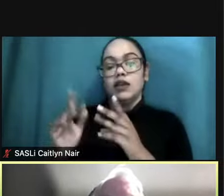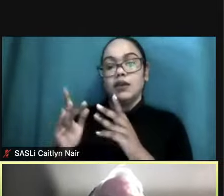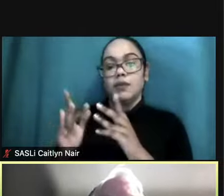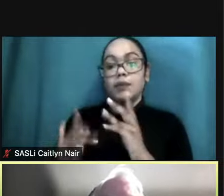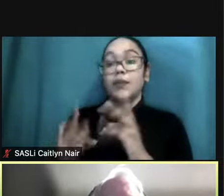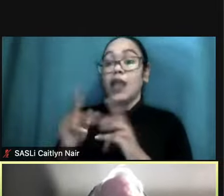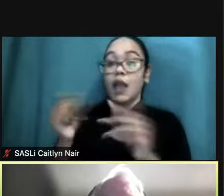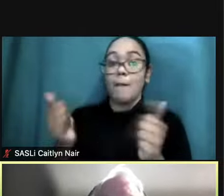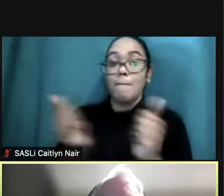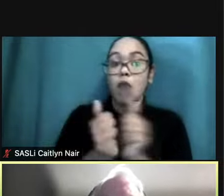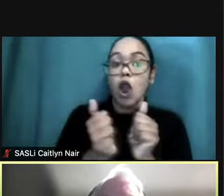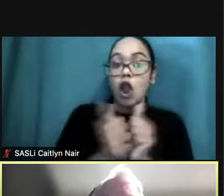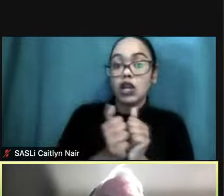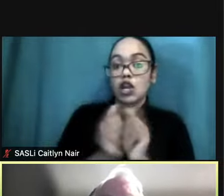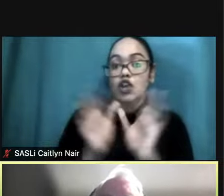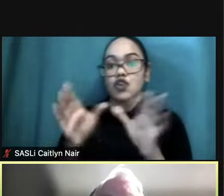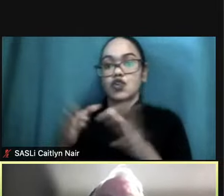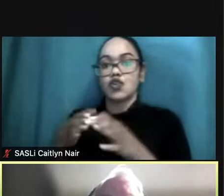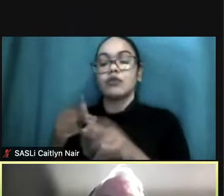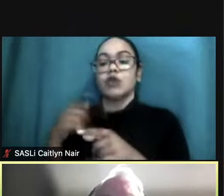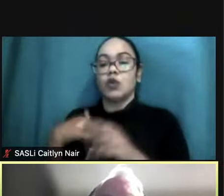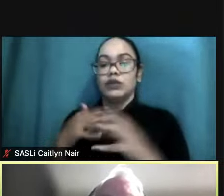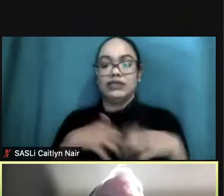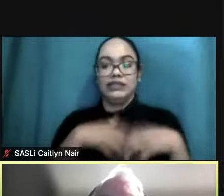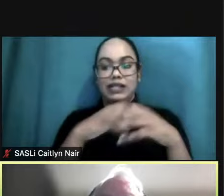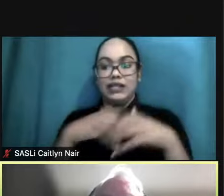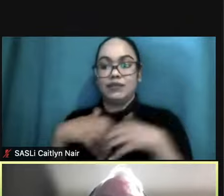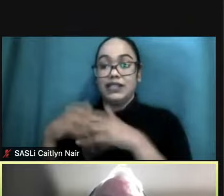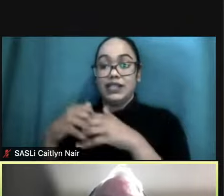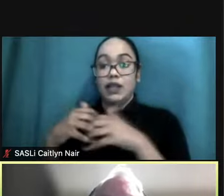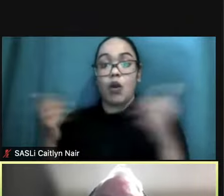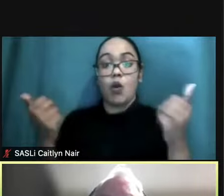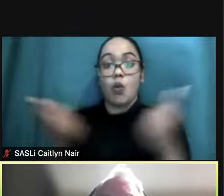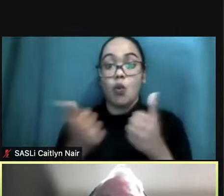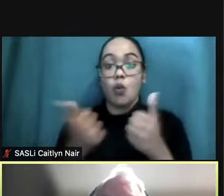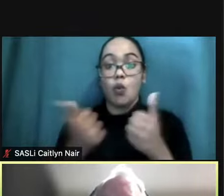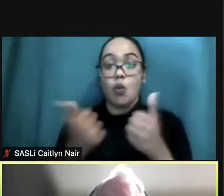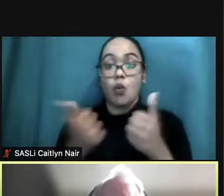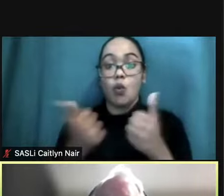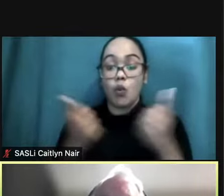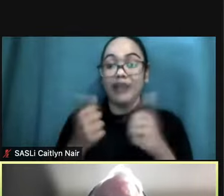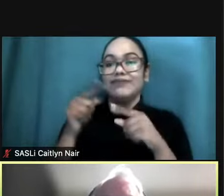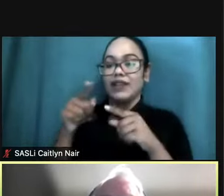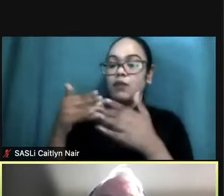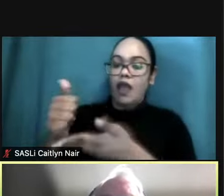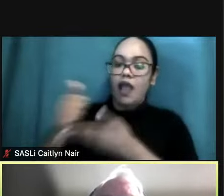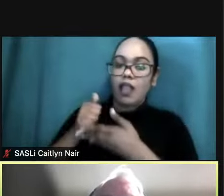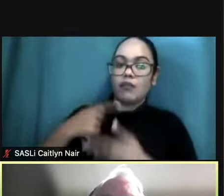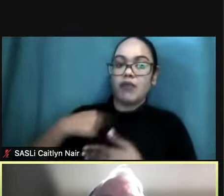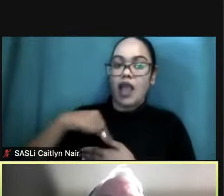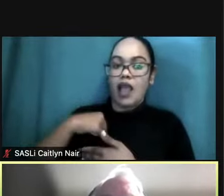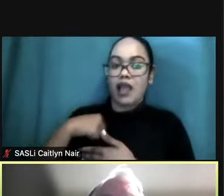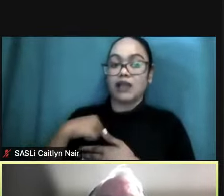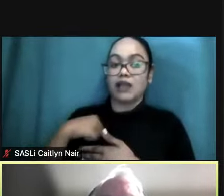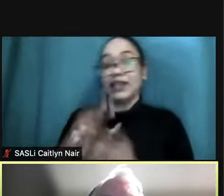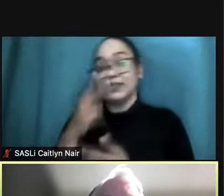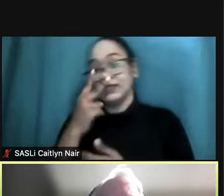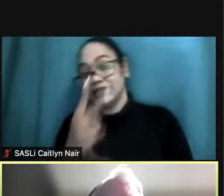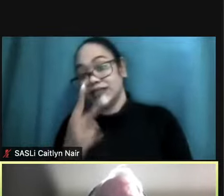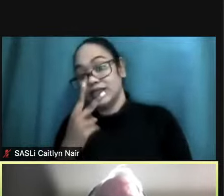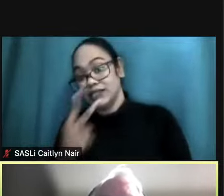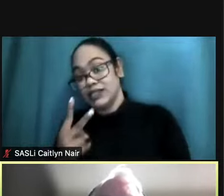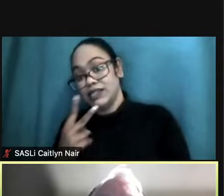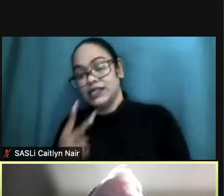set up to understand that. And we're also helped by this fact that we can flag this variant on the